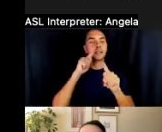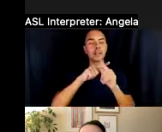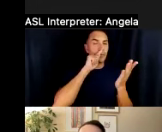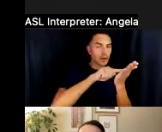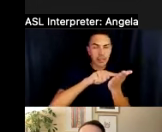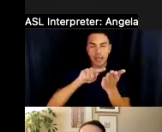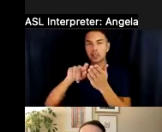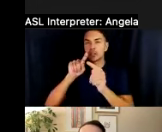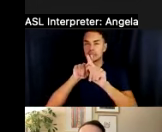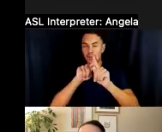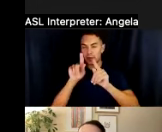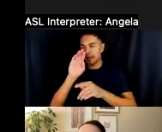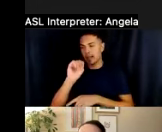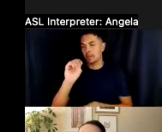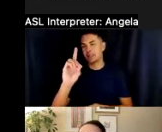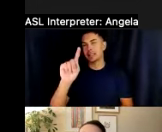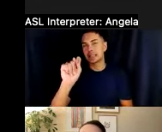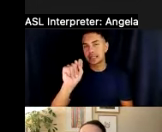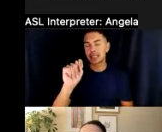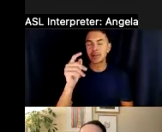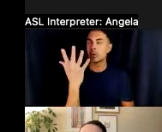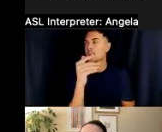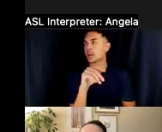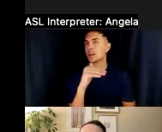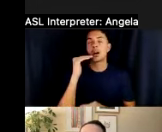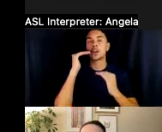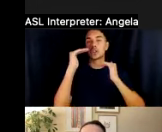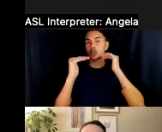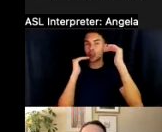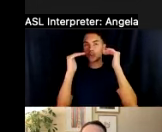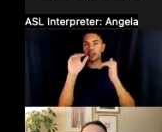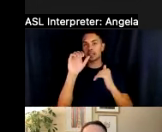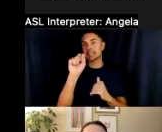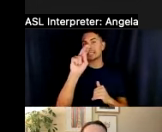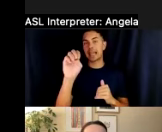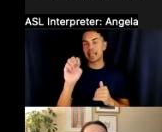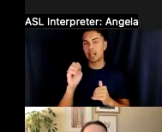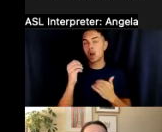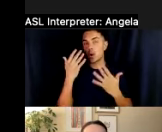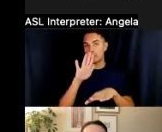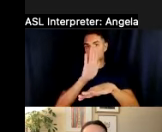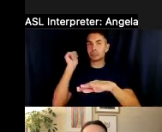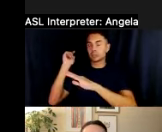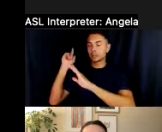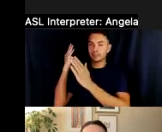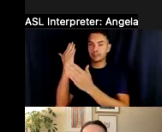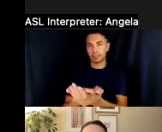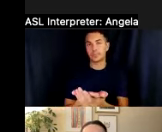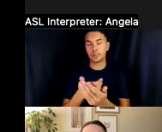then a different MDT for adult SANEs that had been